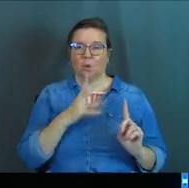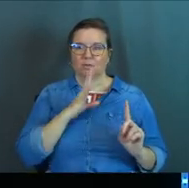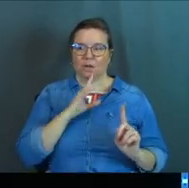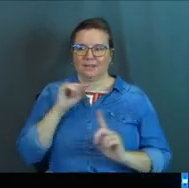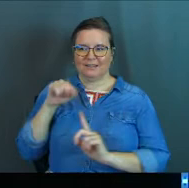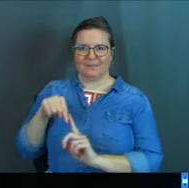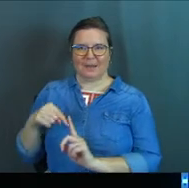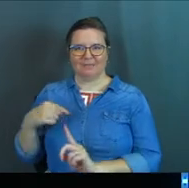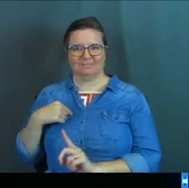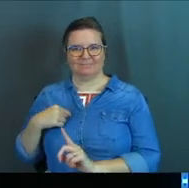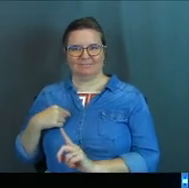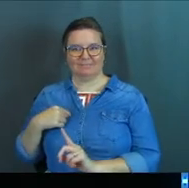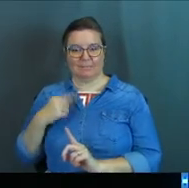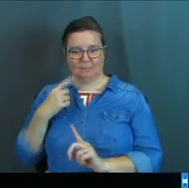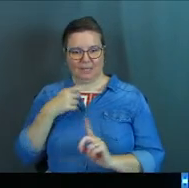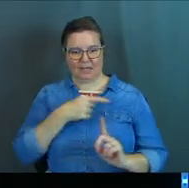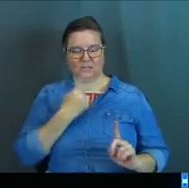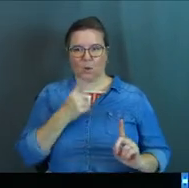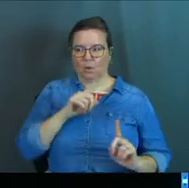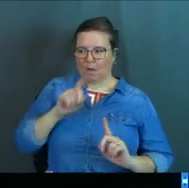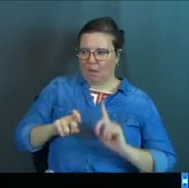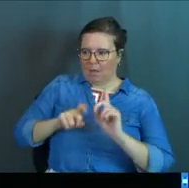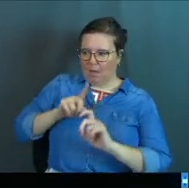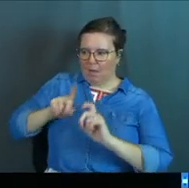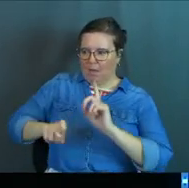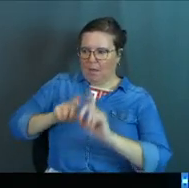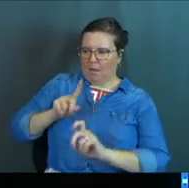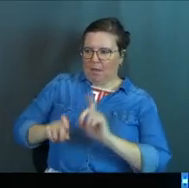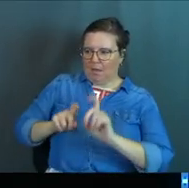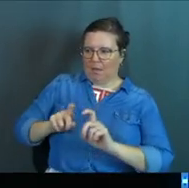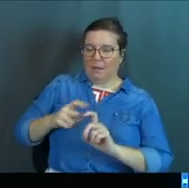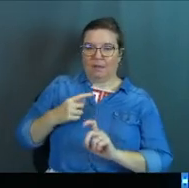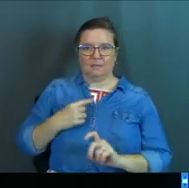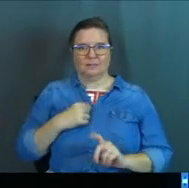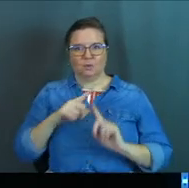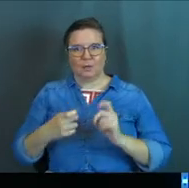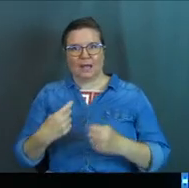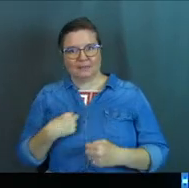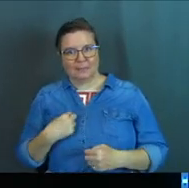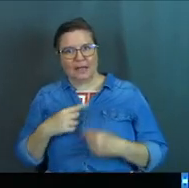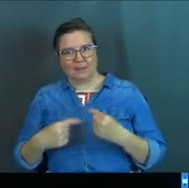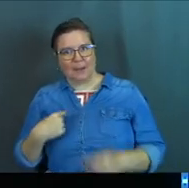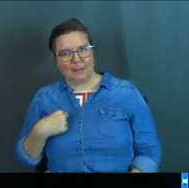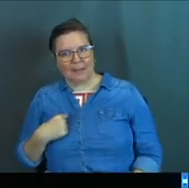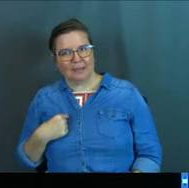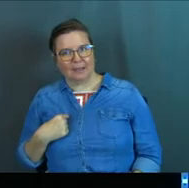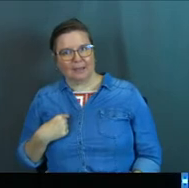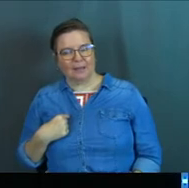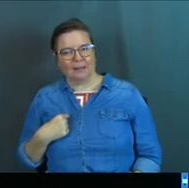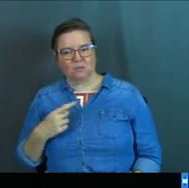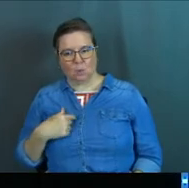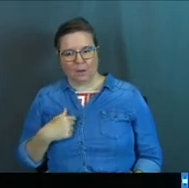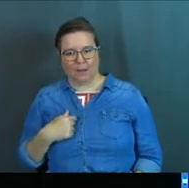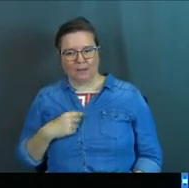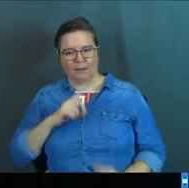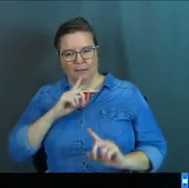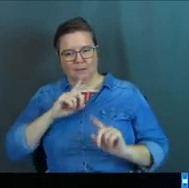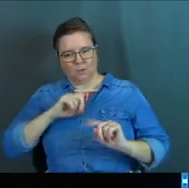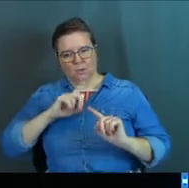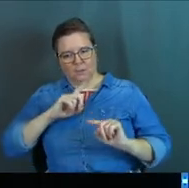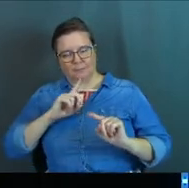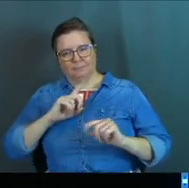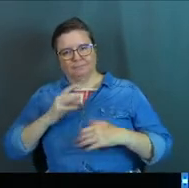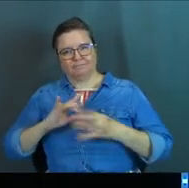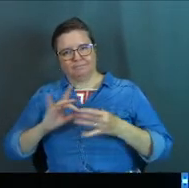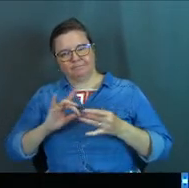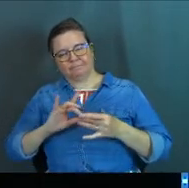about you. Because he'd only ask you questions. He'd only ask me questions about me. And so I'd end up answering all his